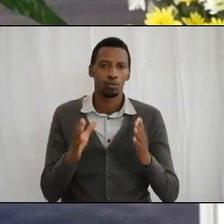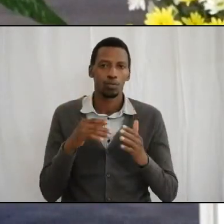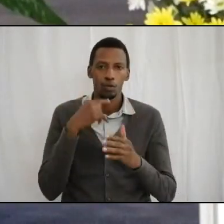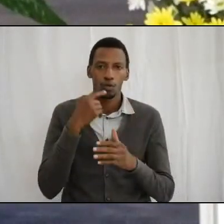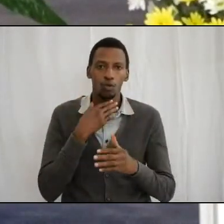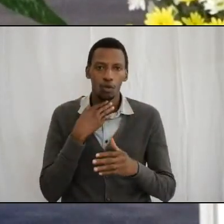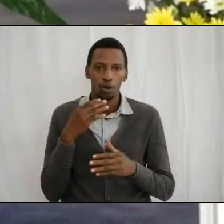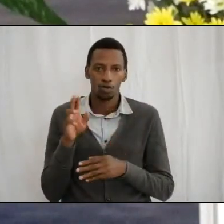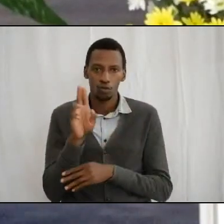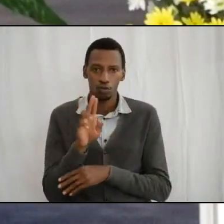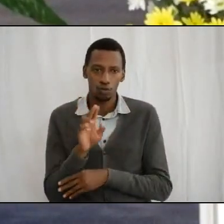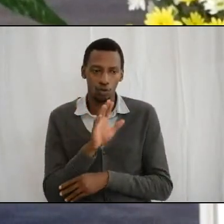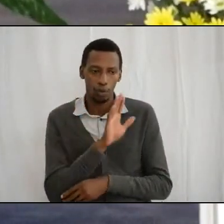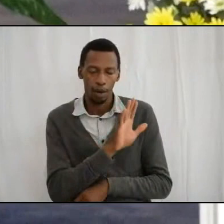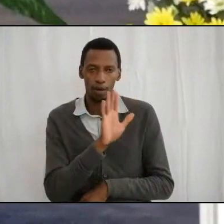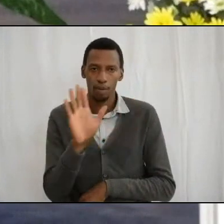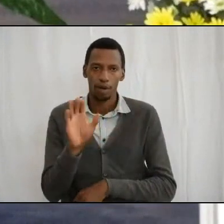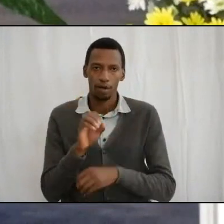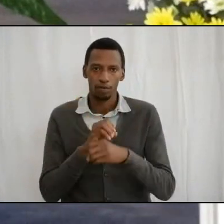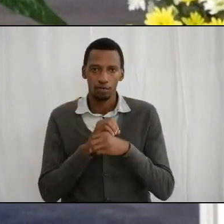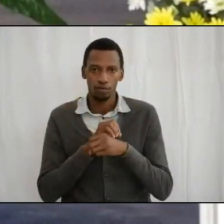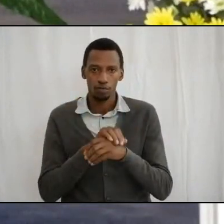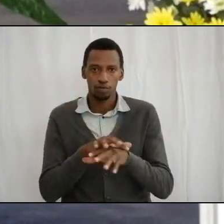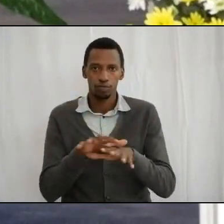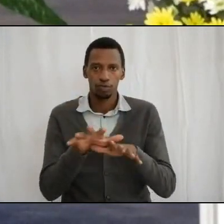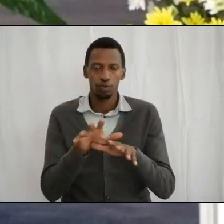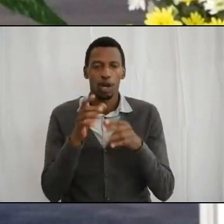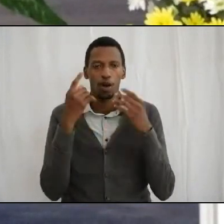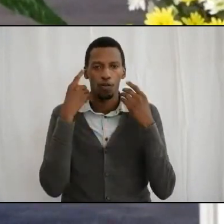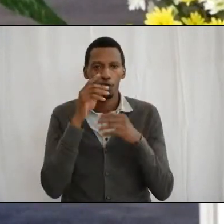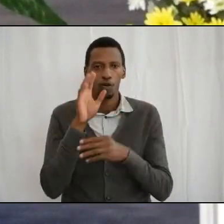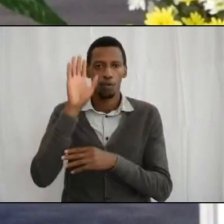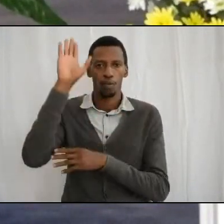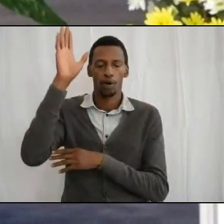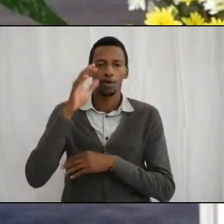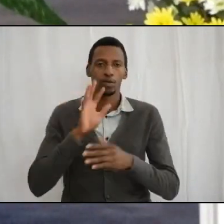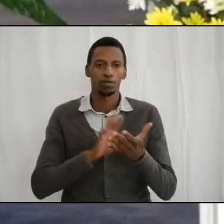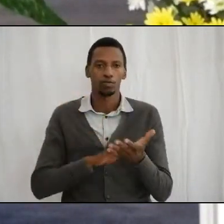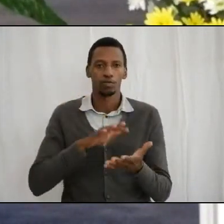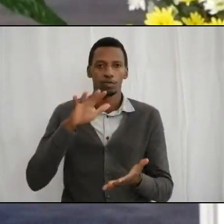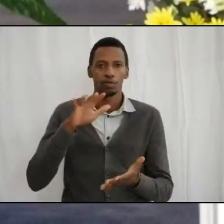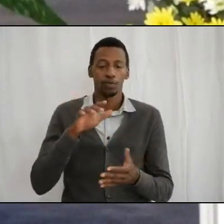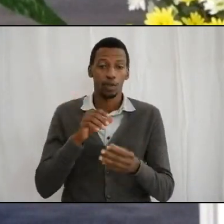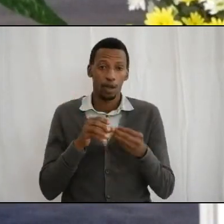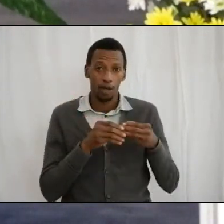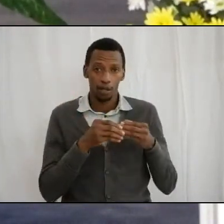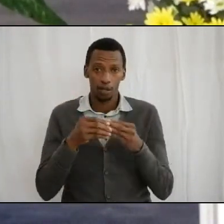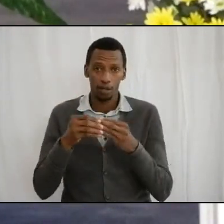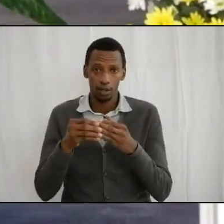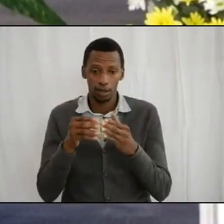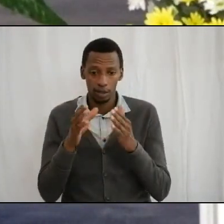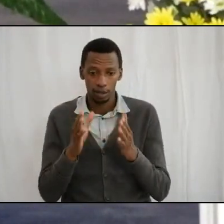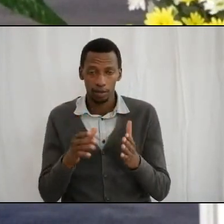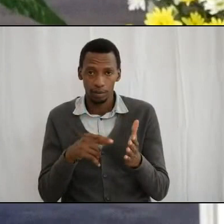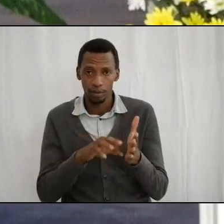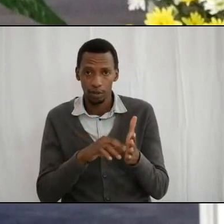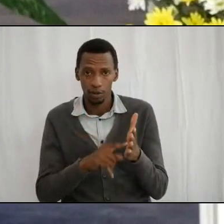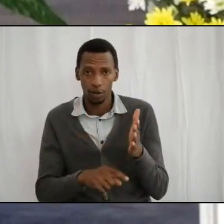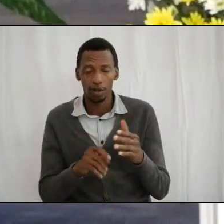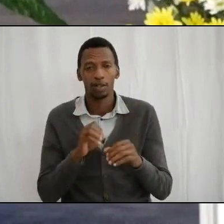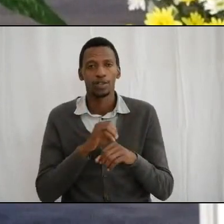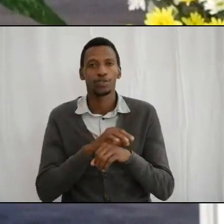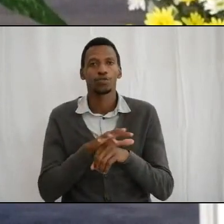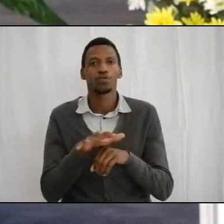to use their influence for His glory. Leadership is influence. Anytime